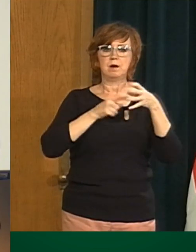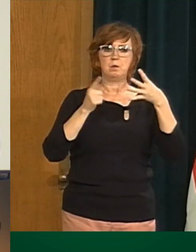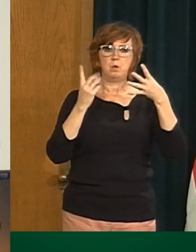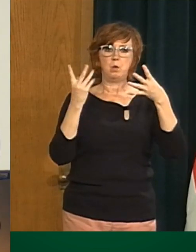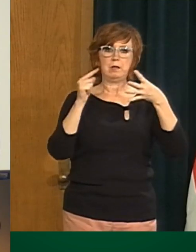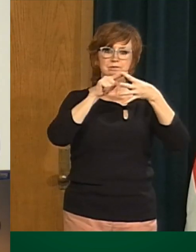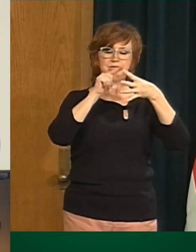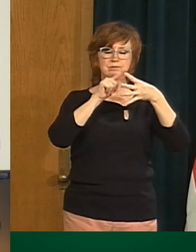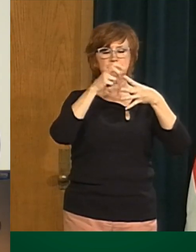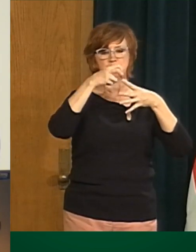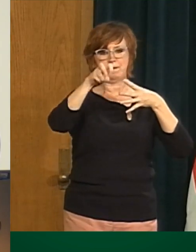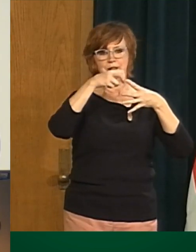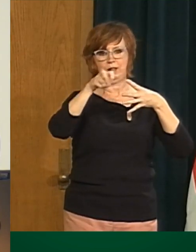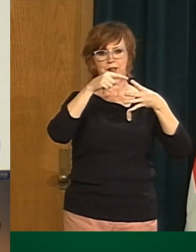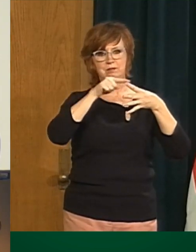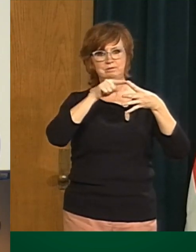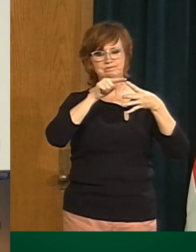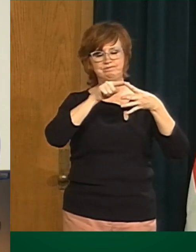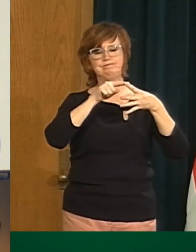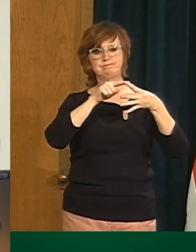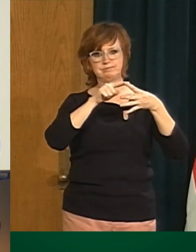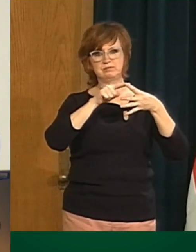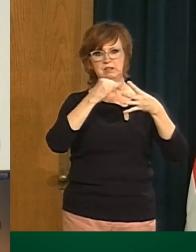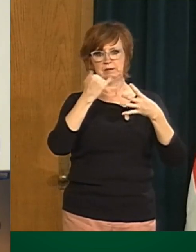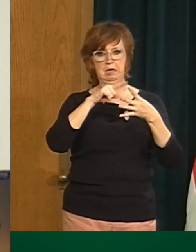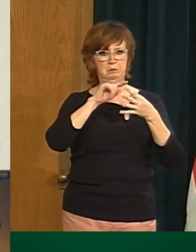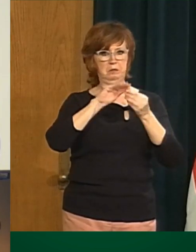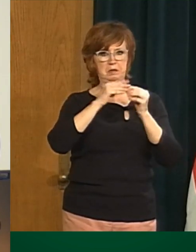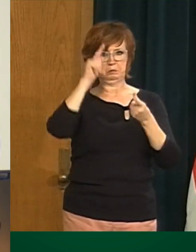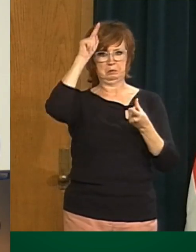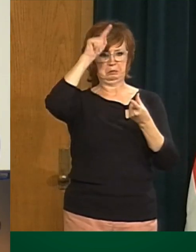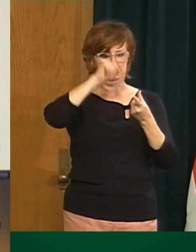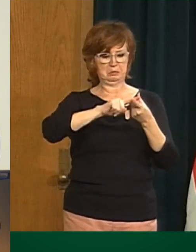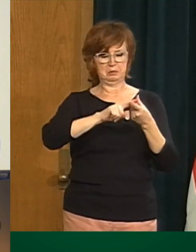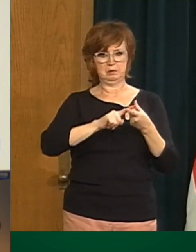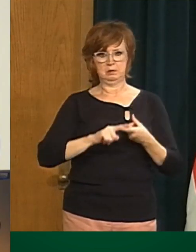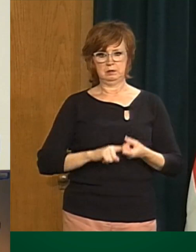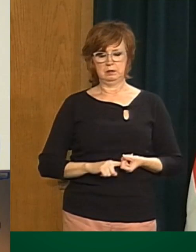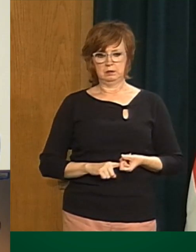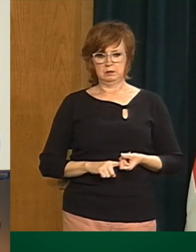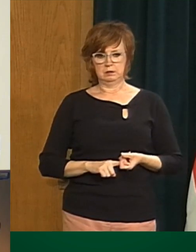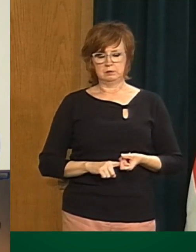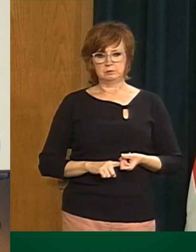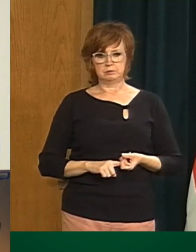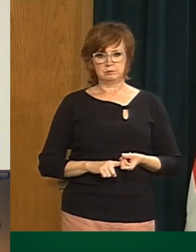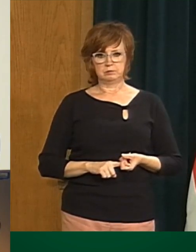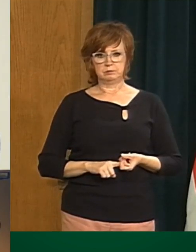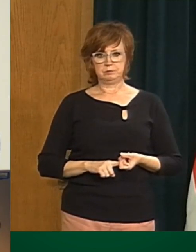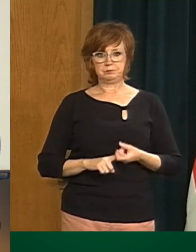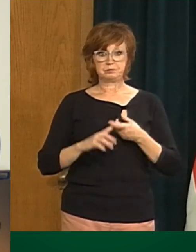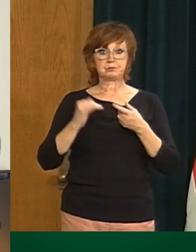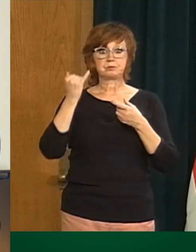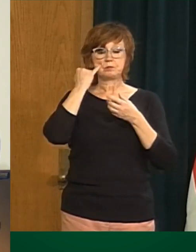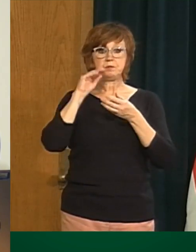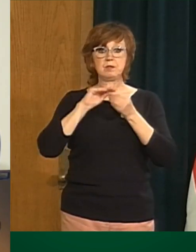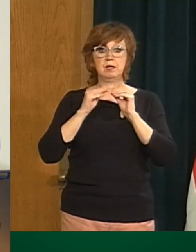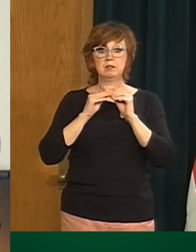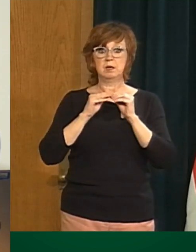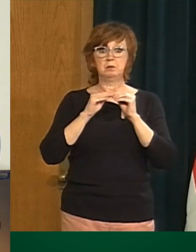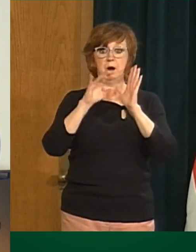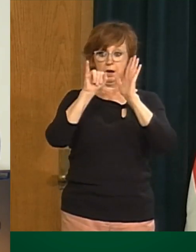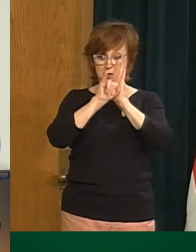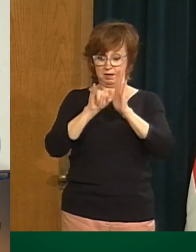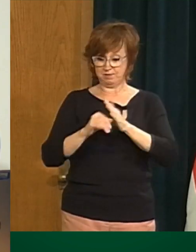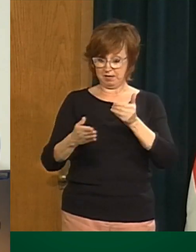contacts, and then all the contacts in cases self-isolate, and there's no further transmission, and that's how the curve remained flat. Even